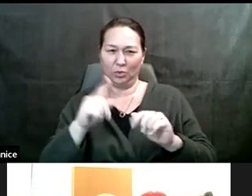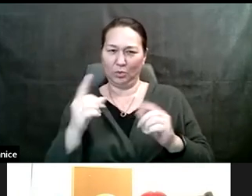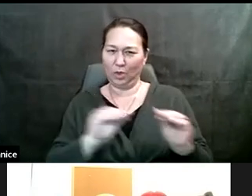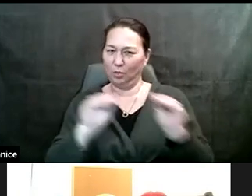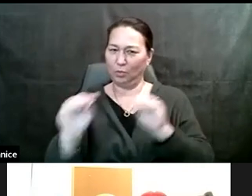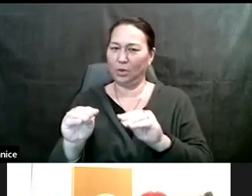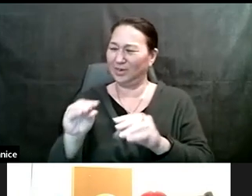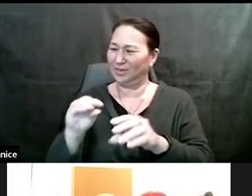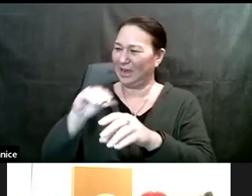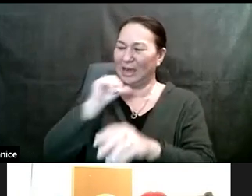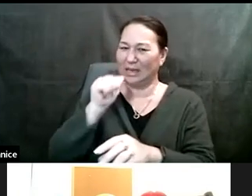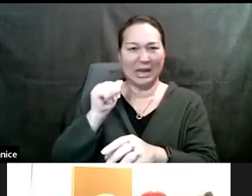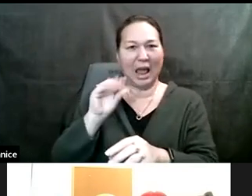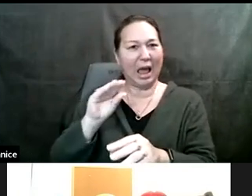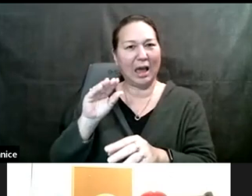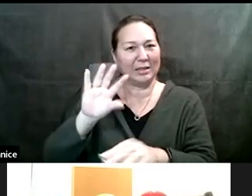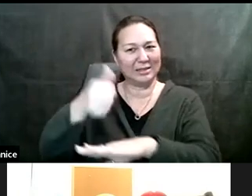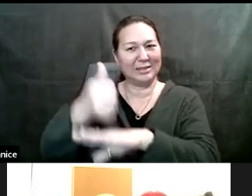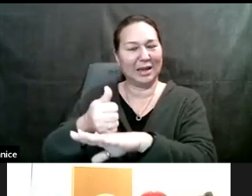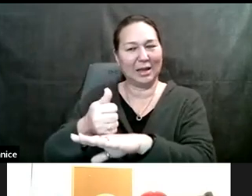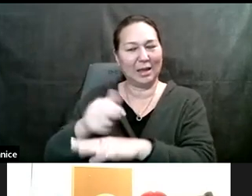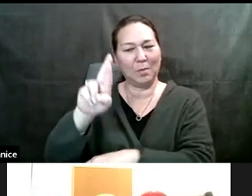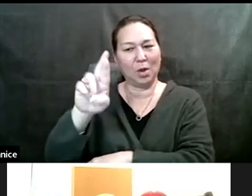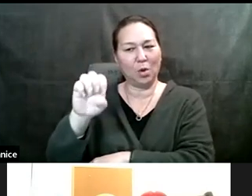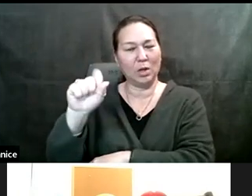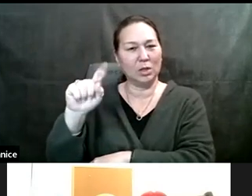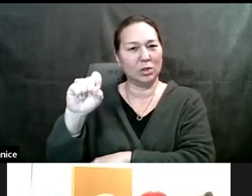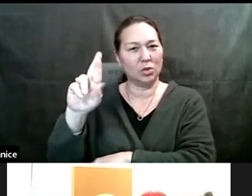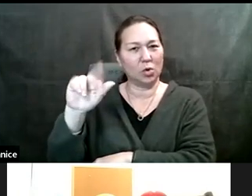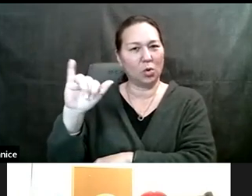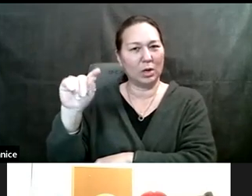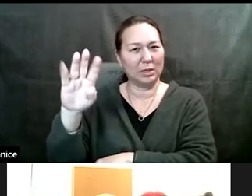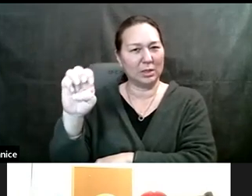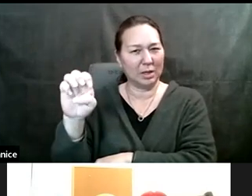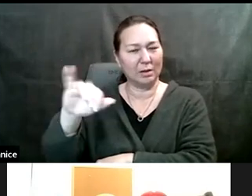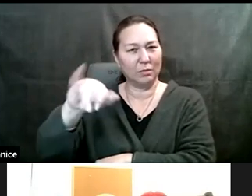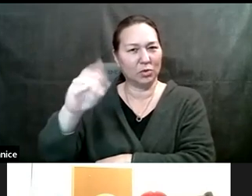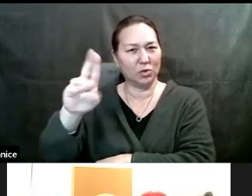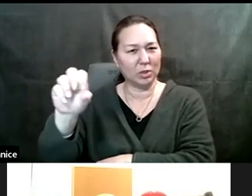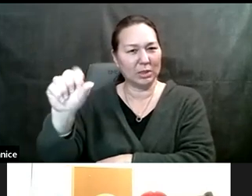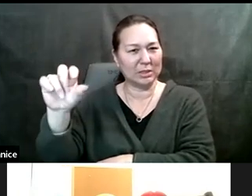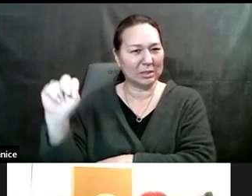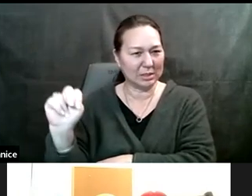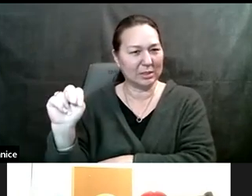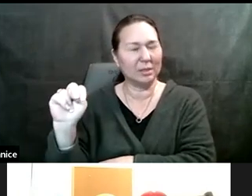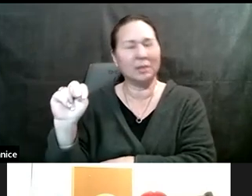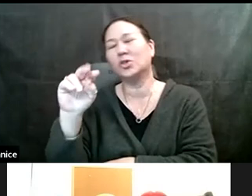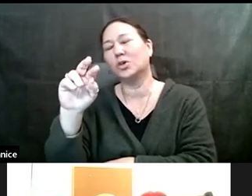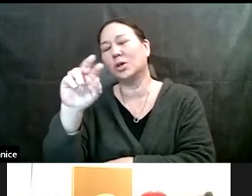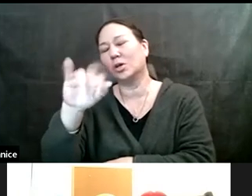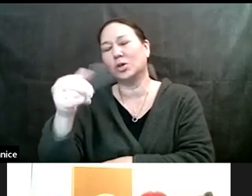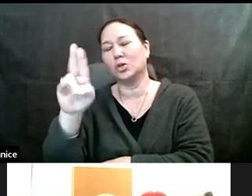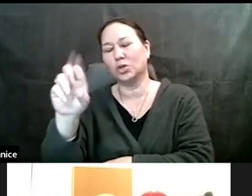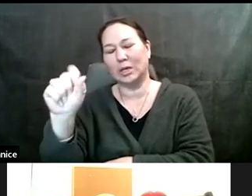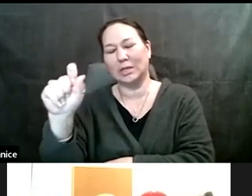ensure that what you say aligns with your actions and demonstrate change through action since 2018 the following